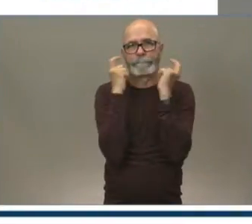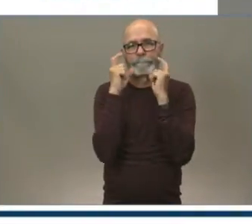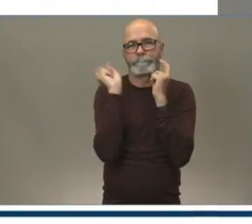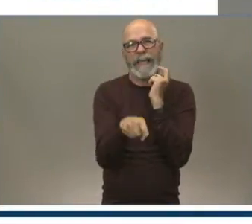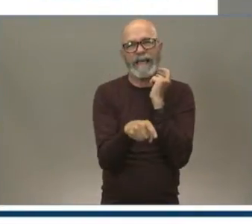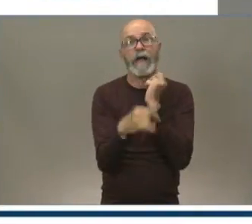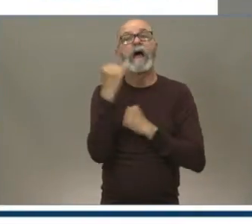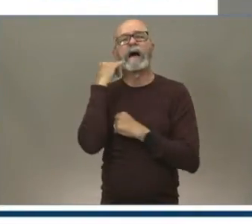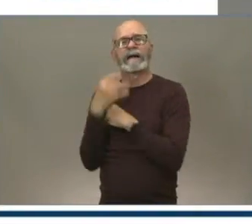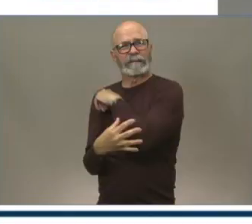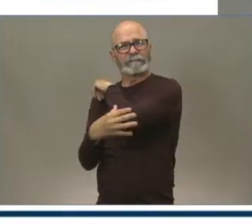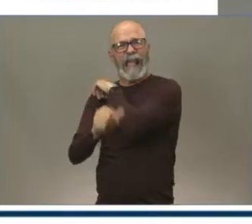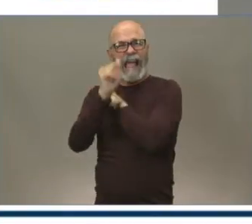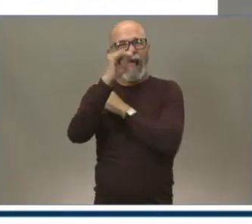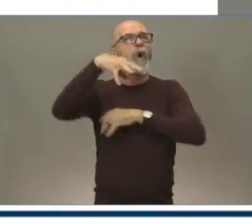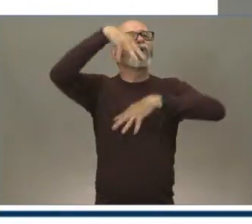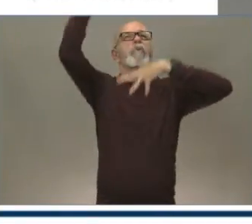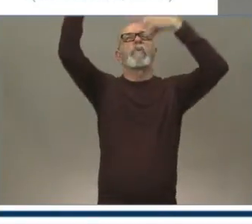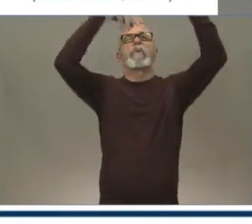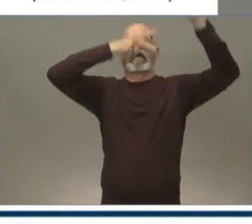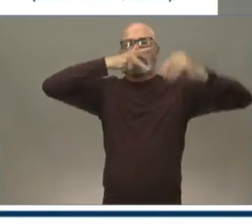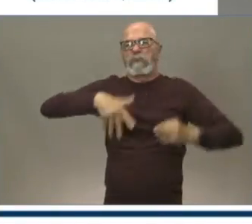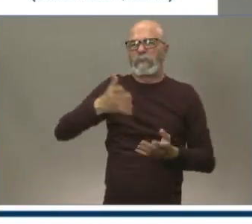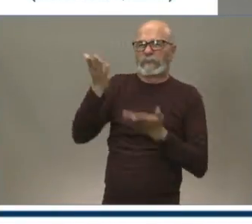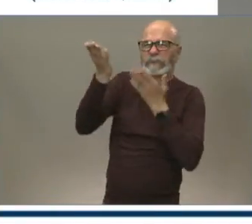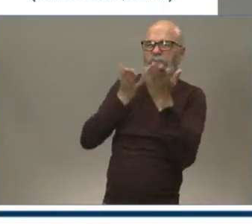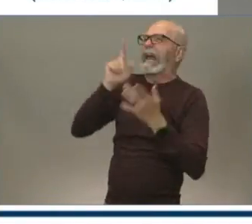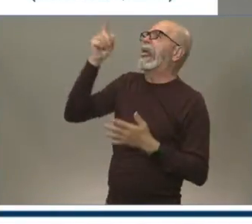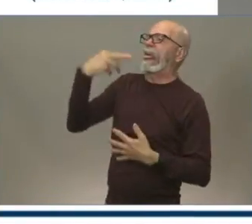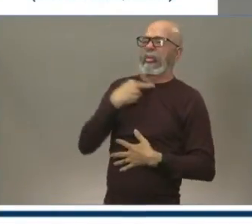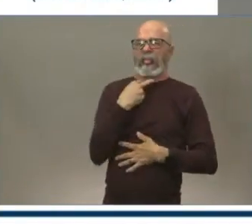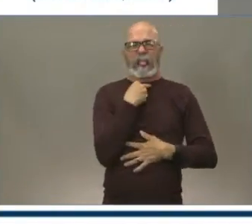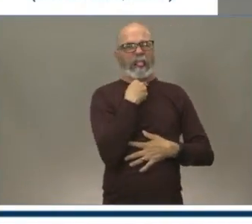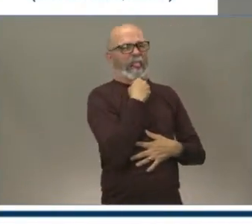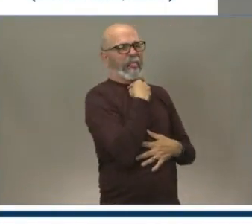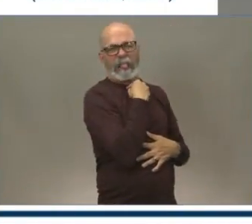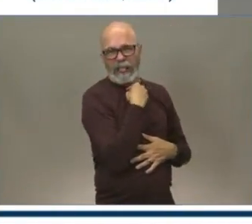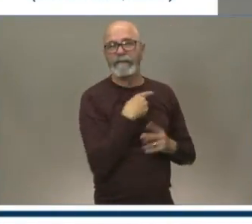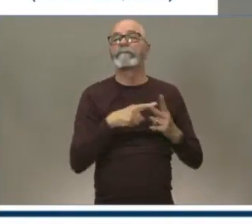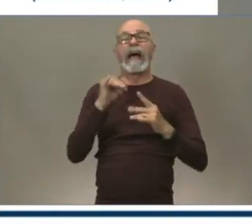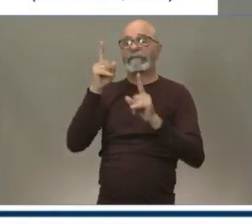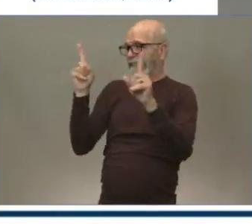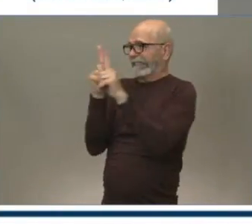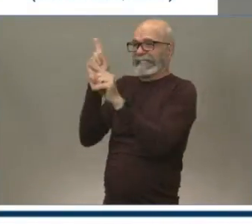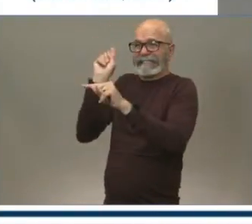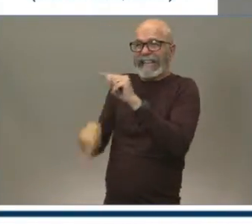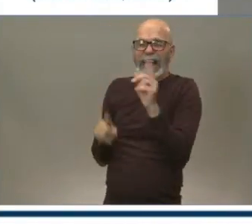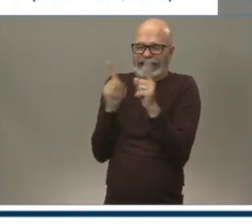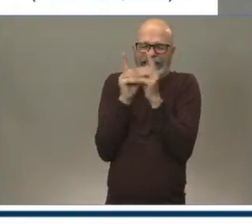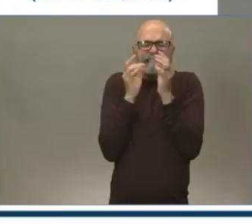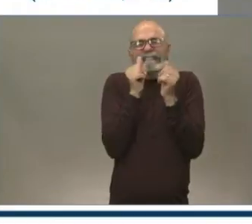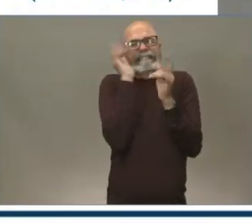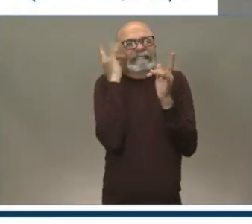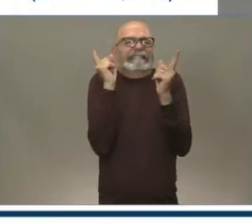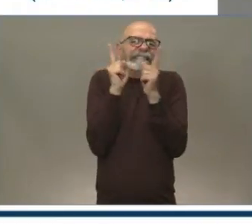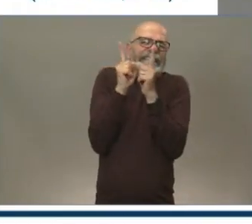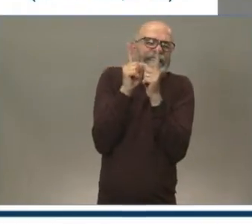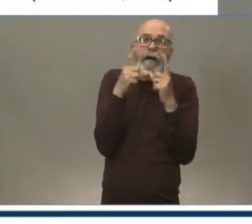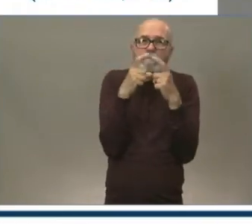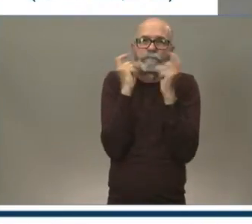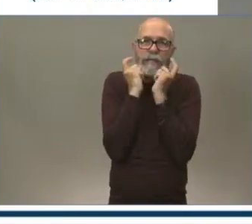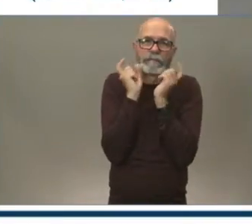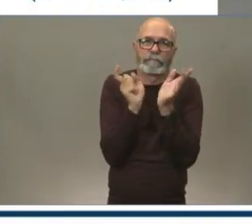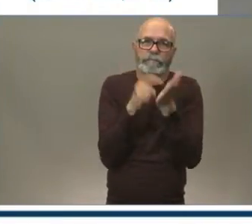and areas where distance cannot be maintained between employees in private indoor workspaces. So we